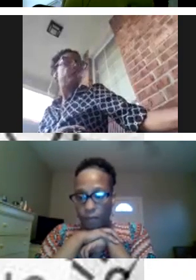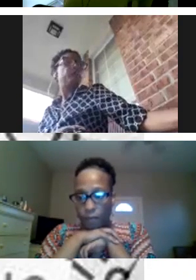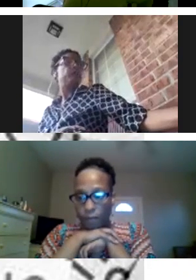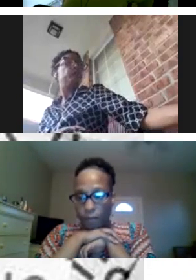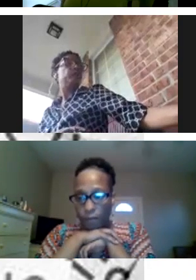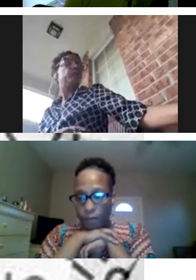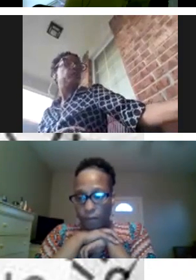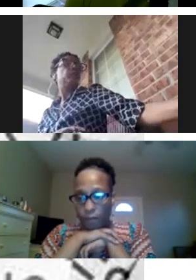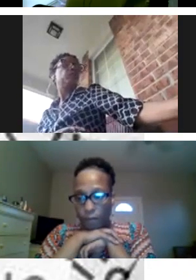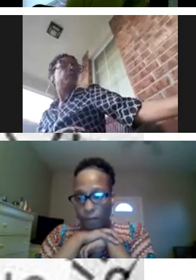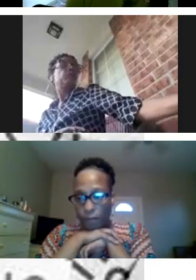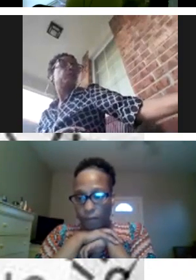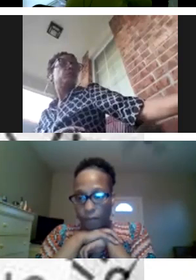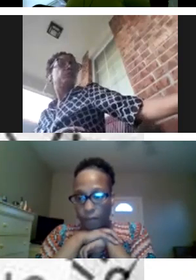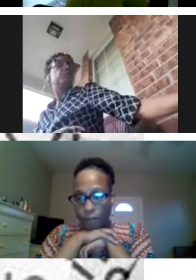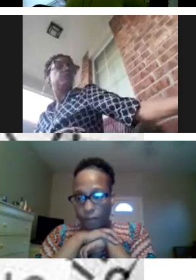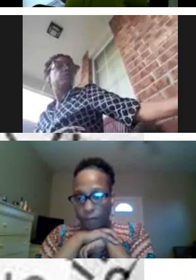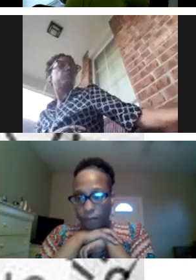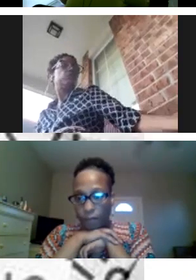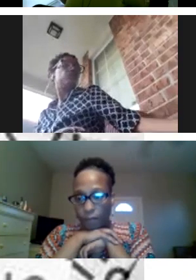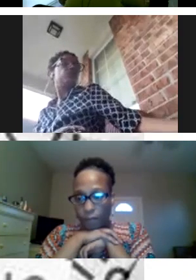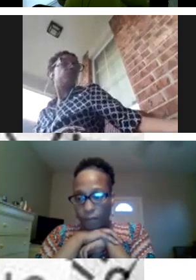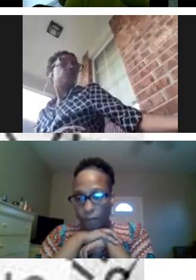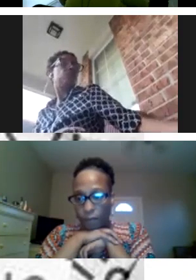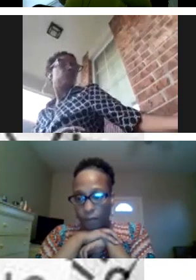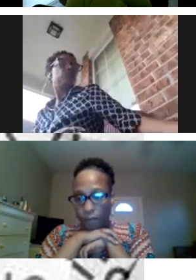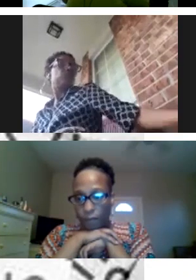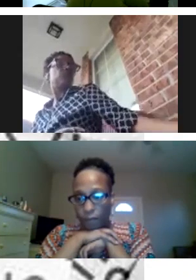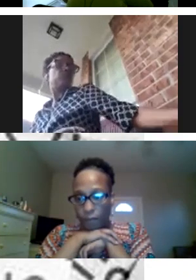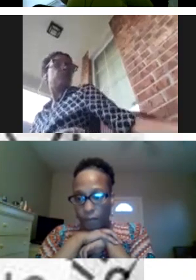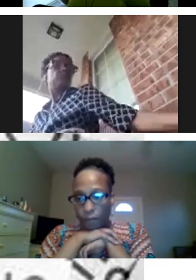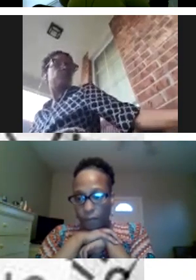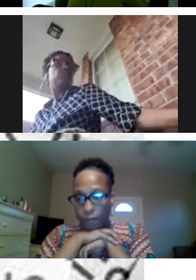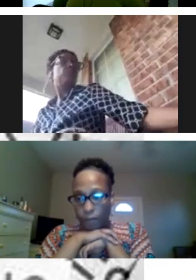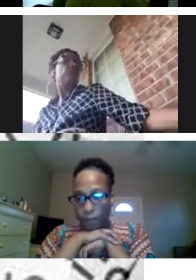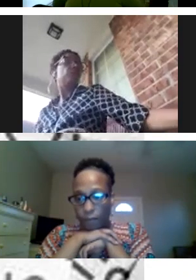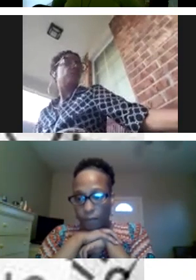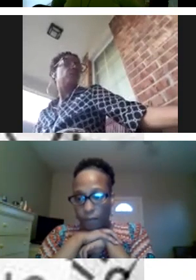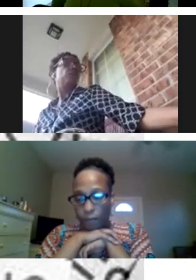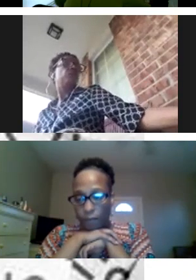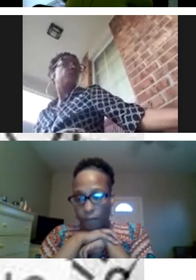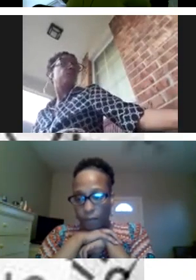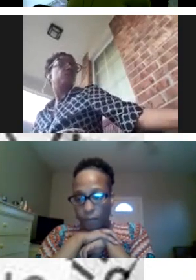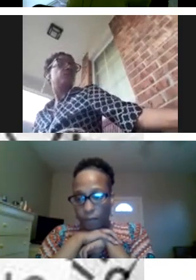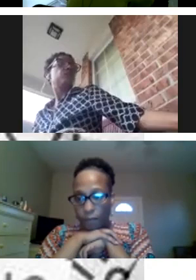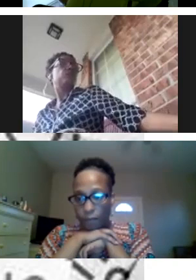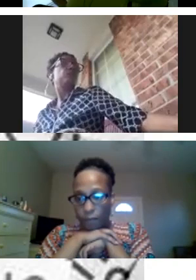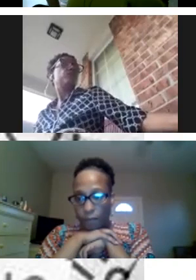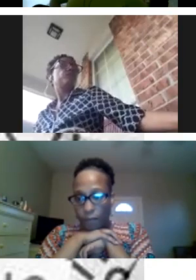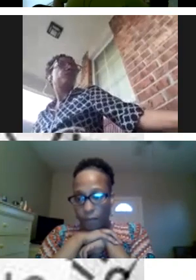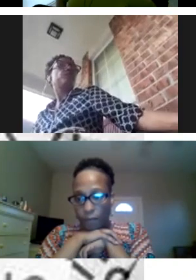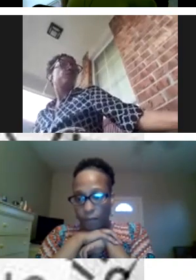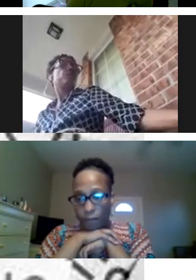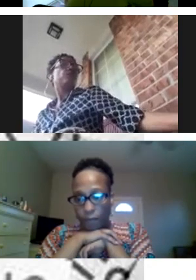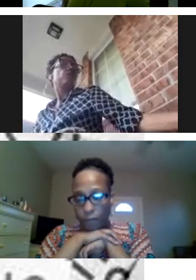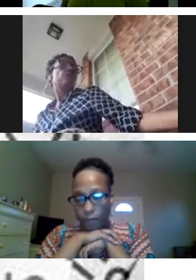me at events and town halls and things like that ahead of when they get elected, if they do, then they know that I'm someone who's going to hold